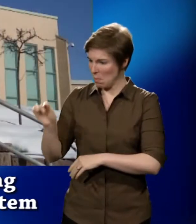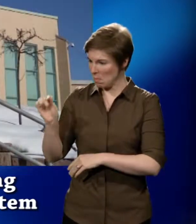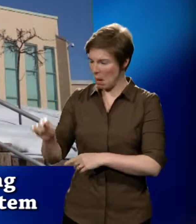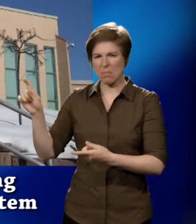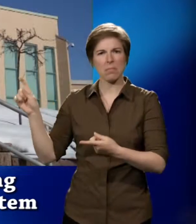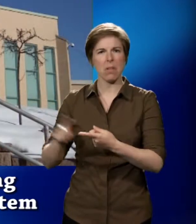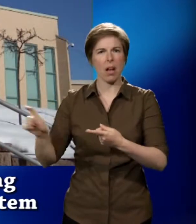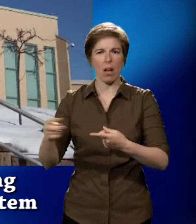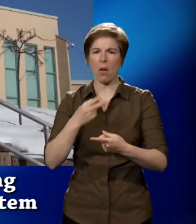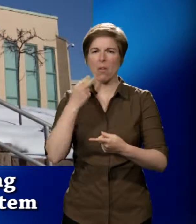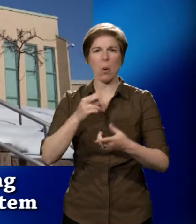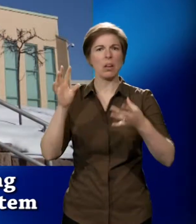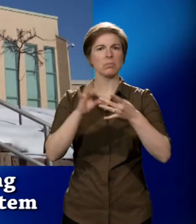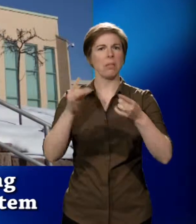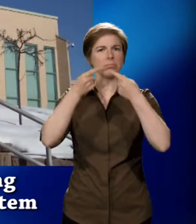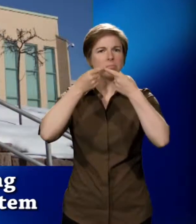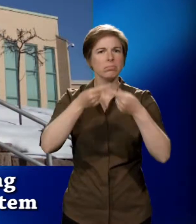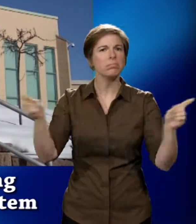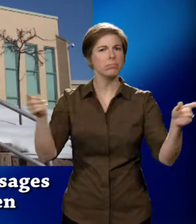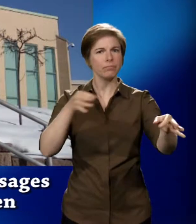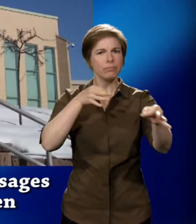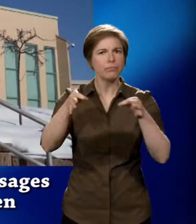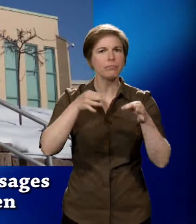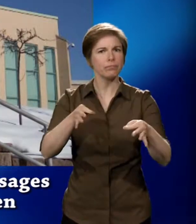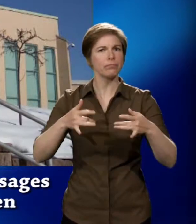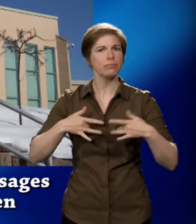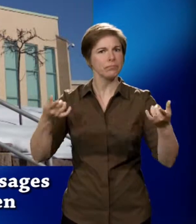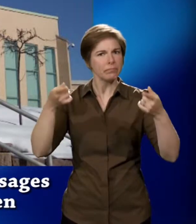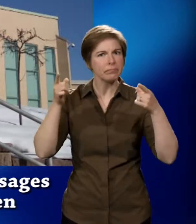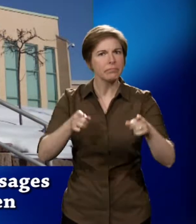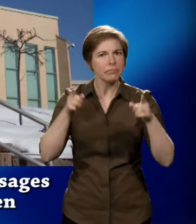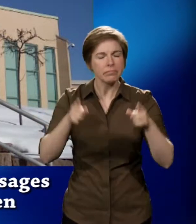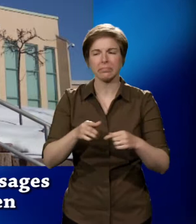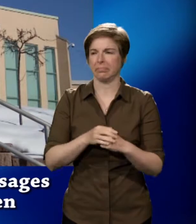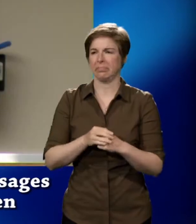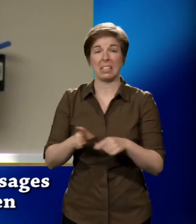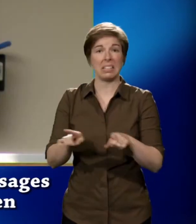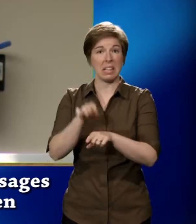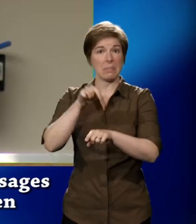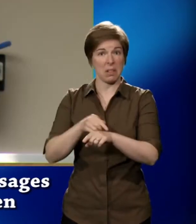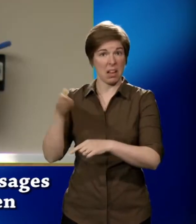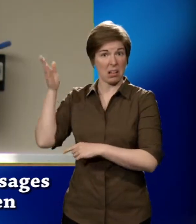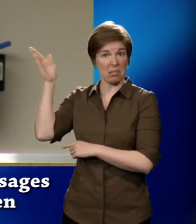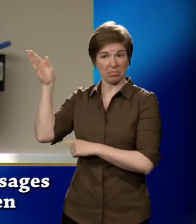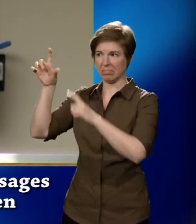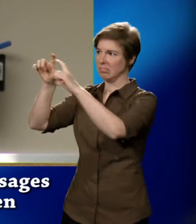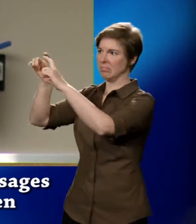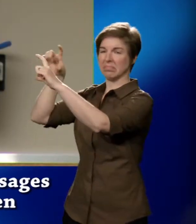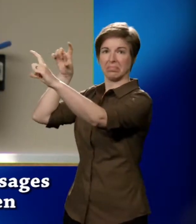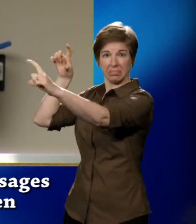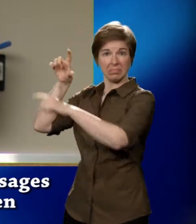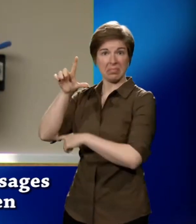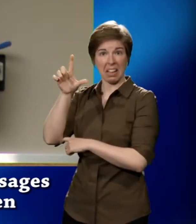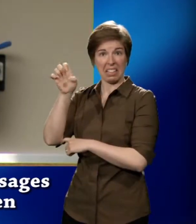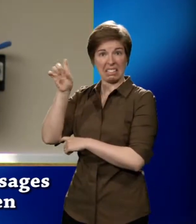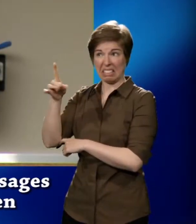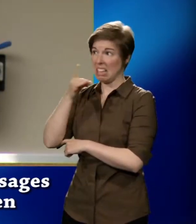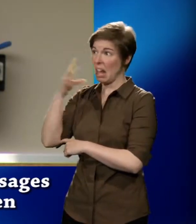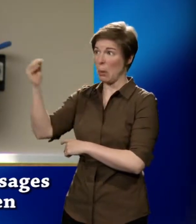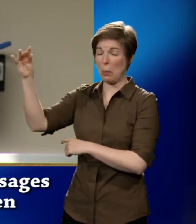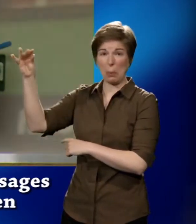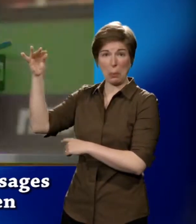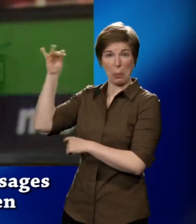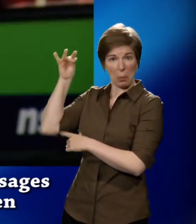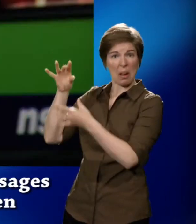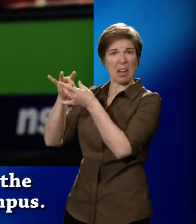control systems such as the PA system to give an audible message, visual messages such as a digital